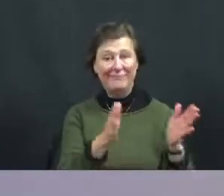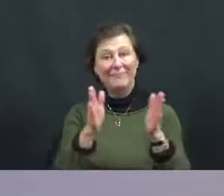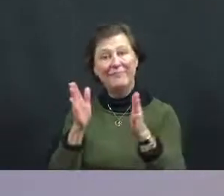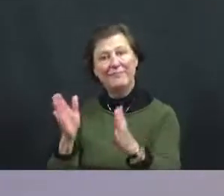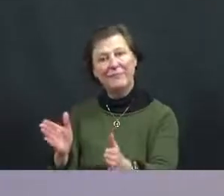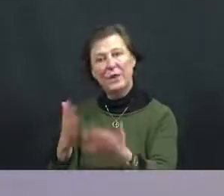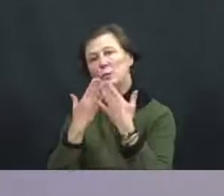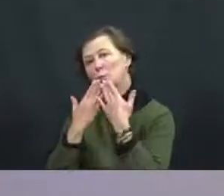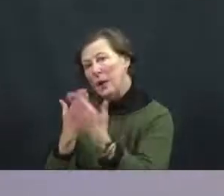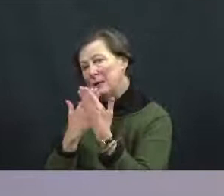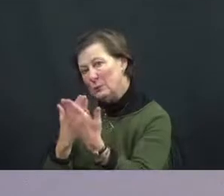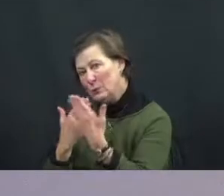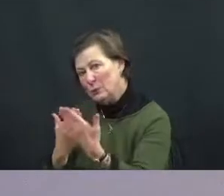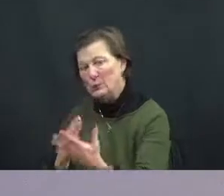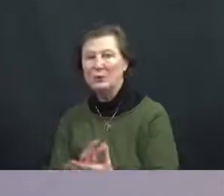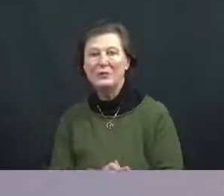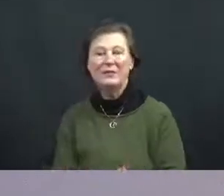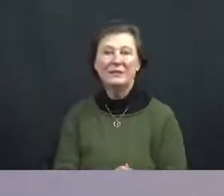And gratitude.